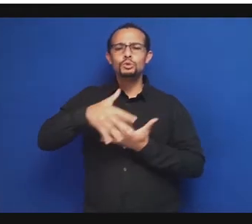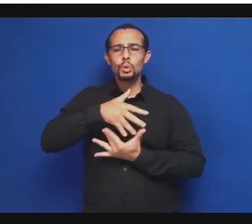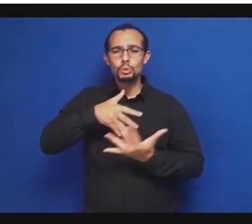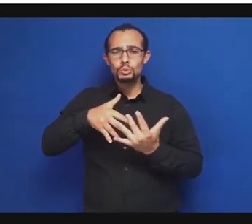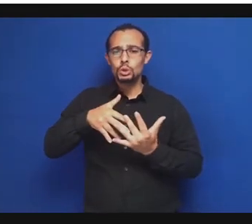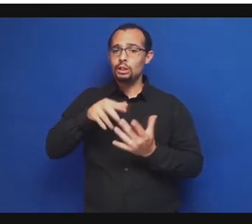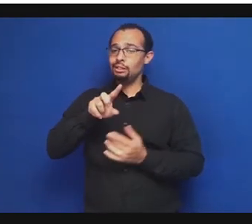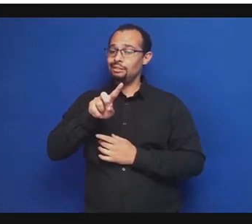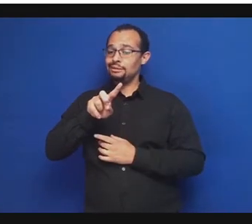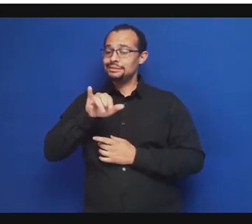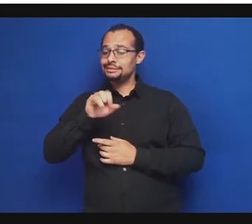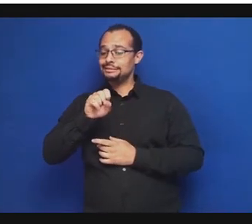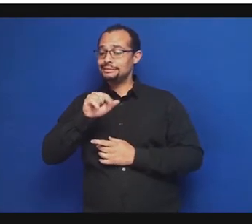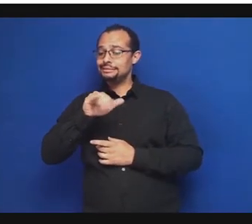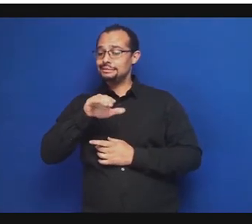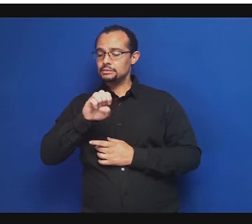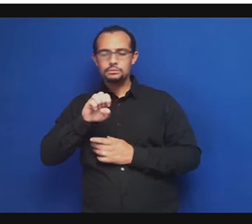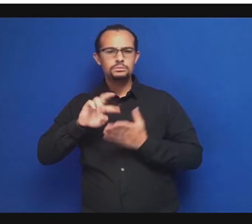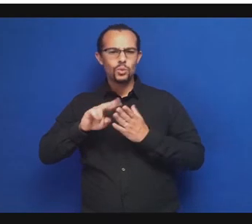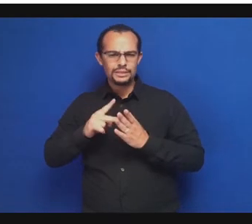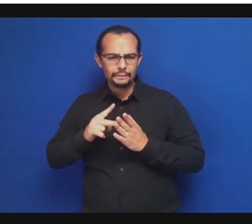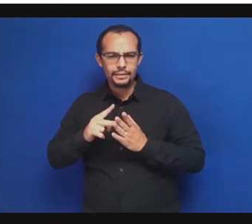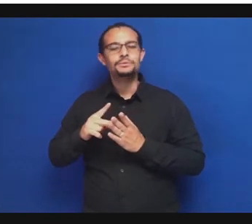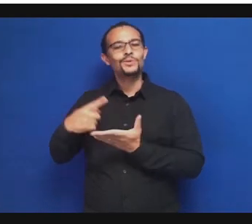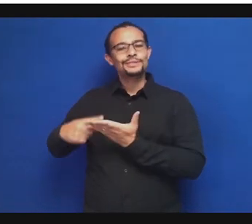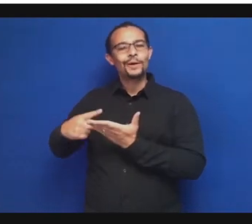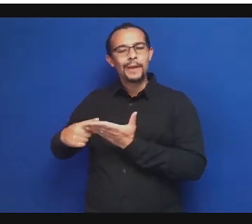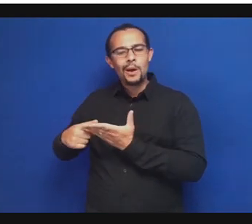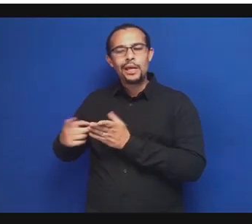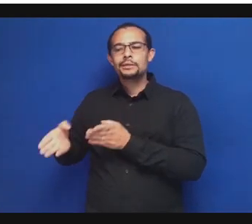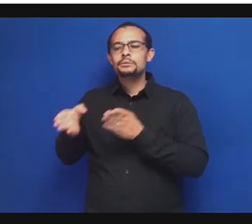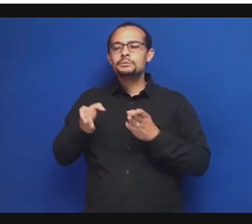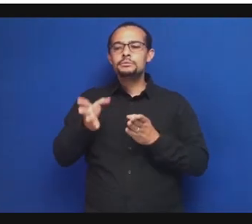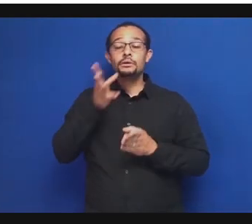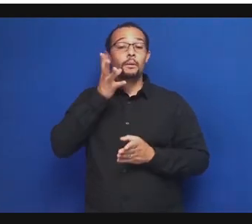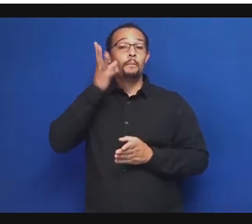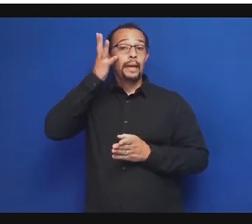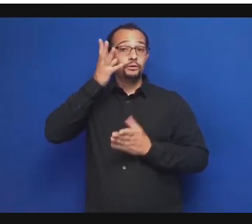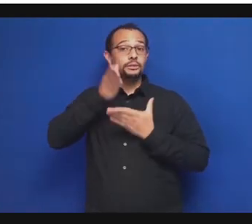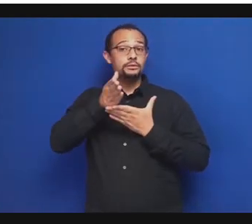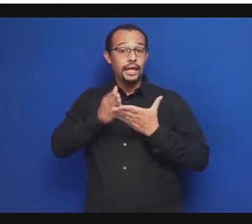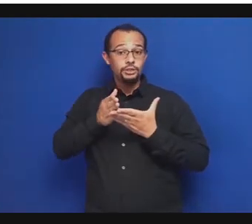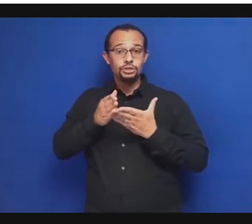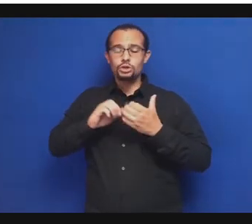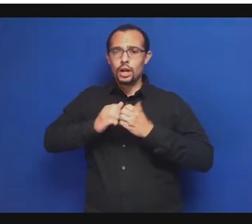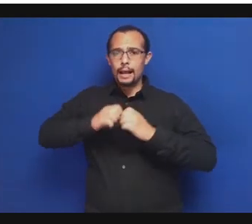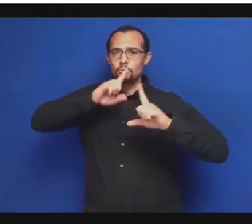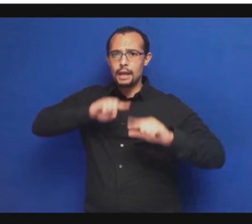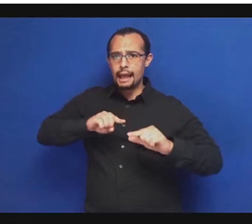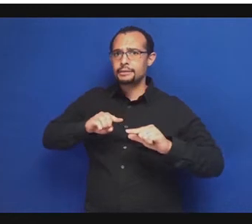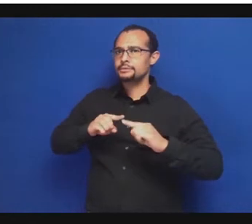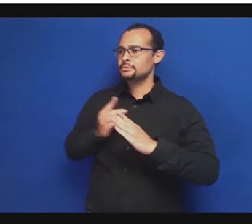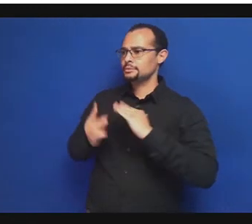everyone responds the same way. How you may respond to this trauma, I could be coping just fine and enjoying staying